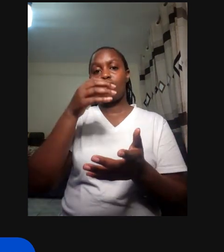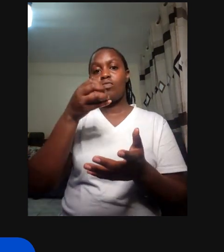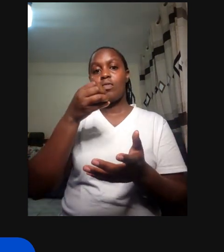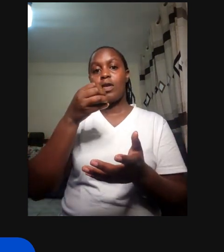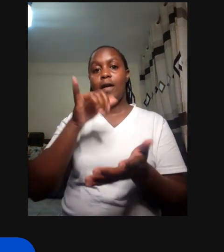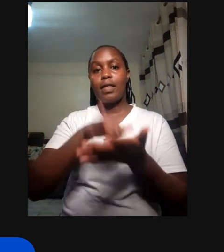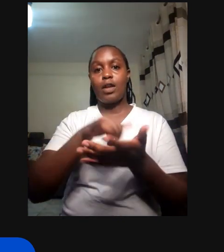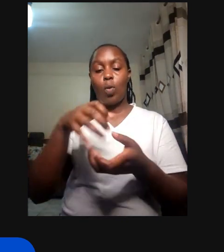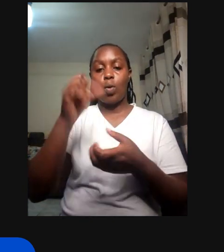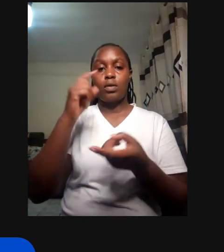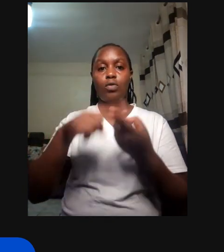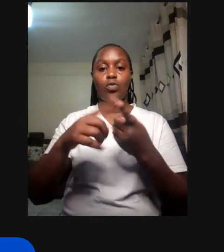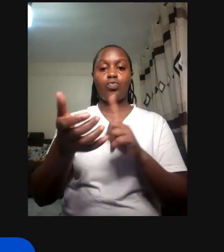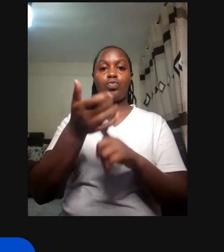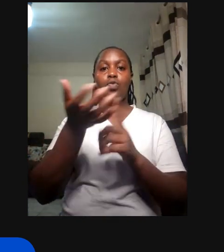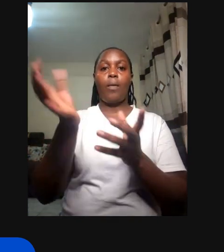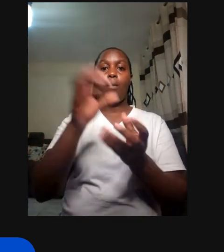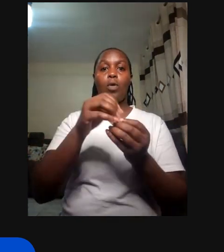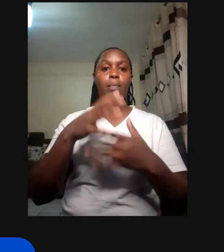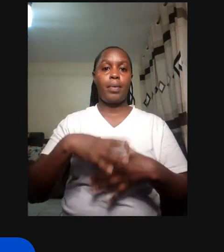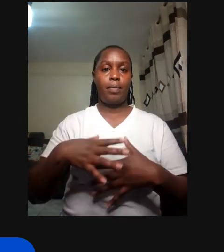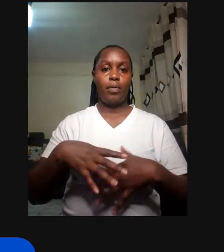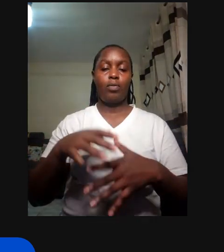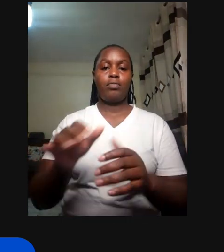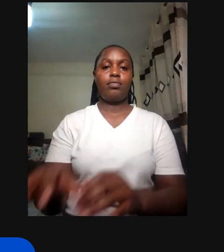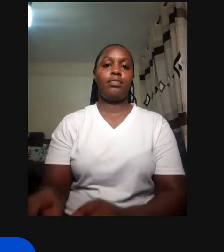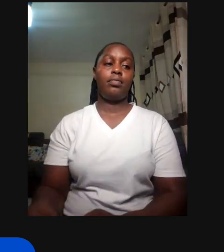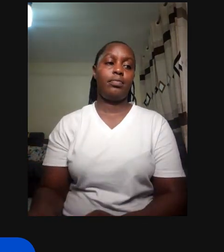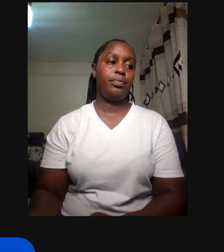more people. Thank you.